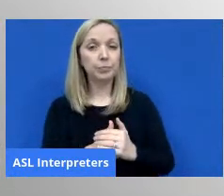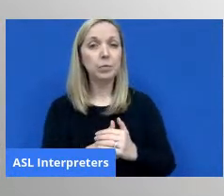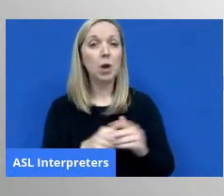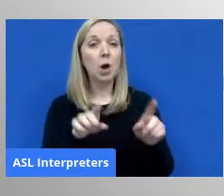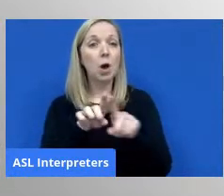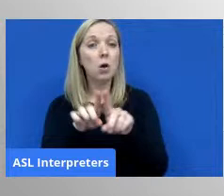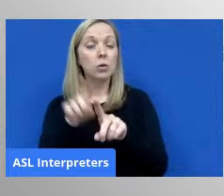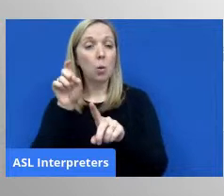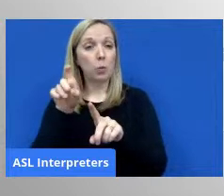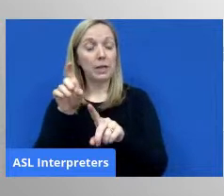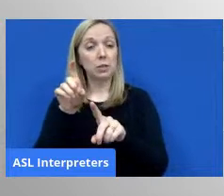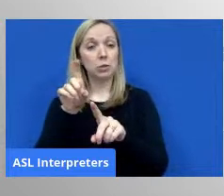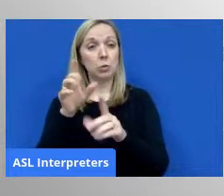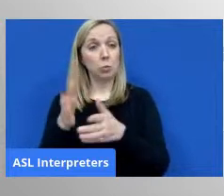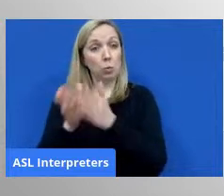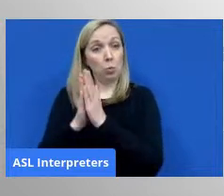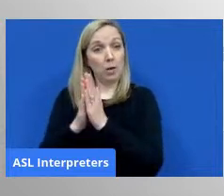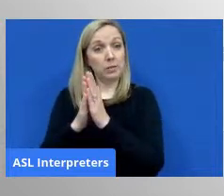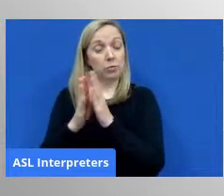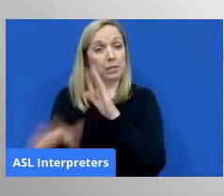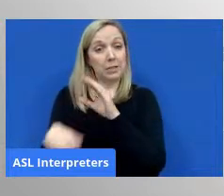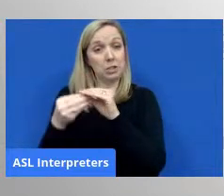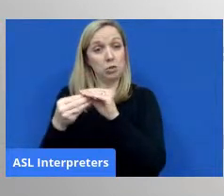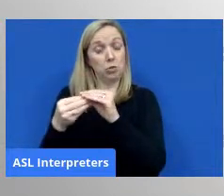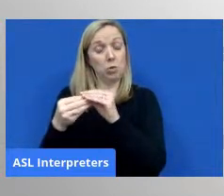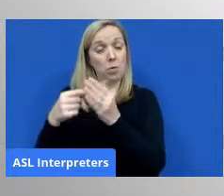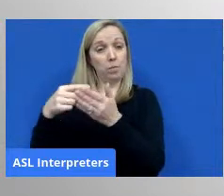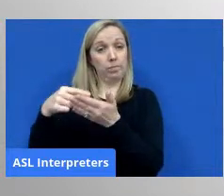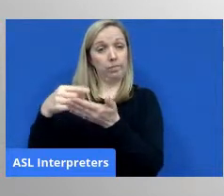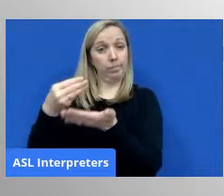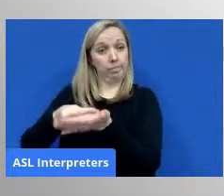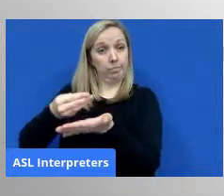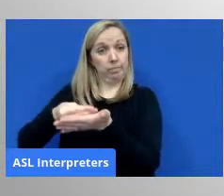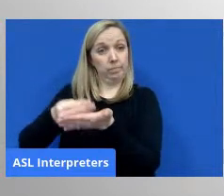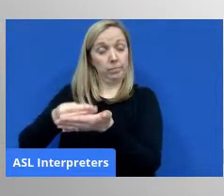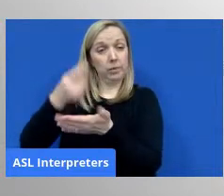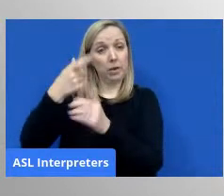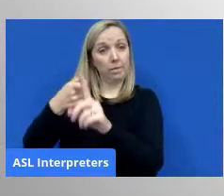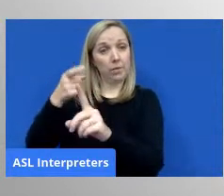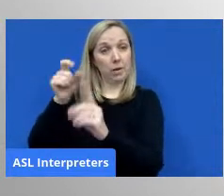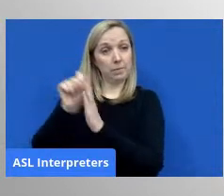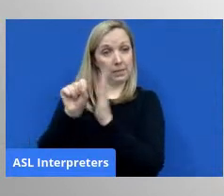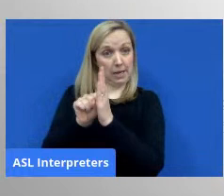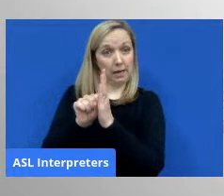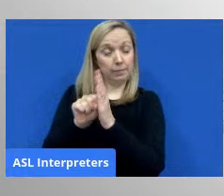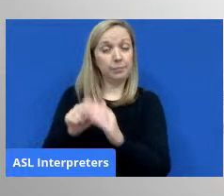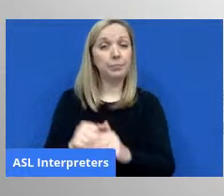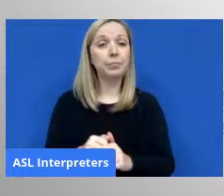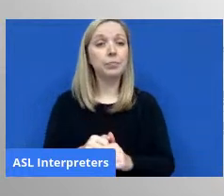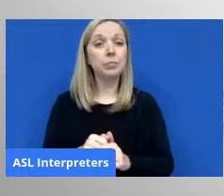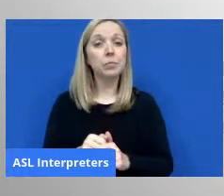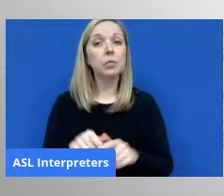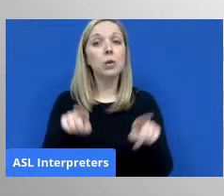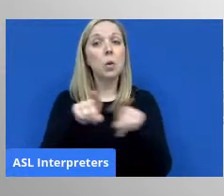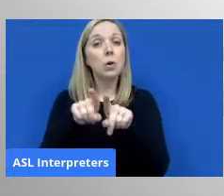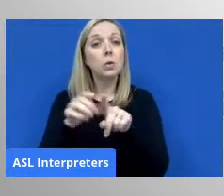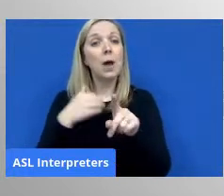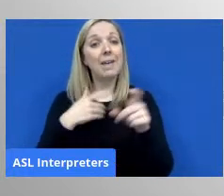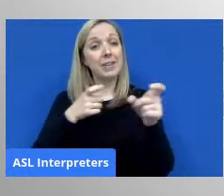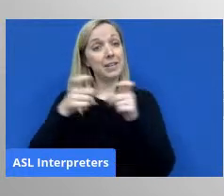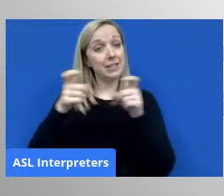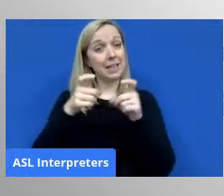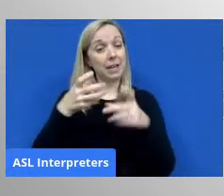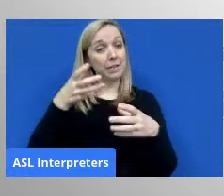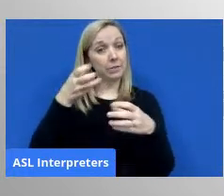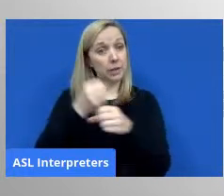the state in regards to this project as well. The other document you have is an executive summary from the building committee